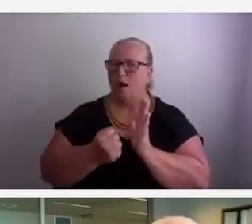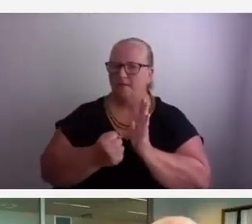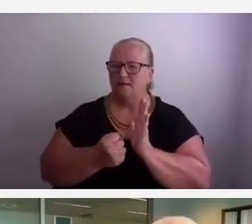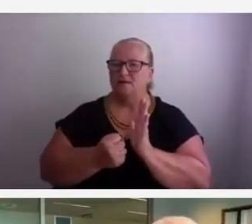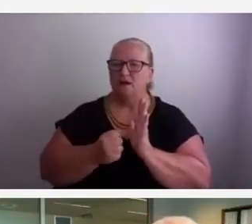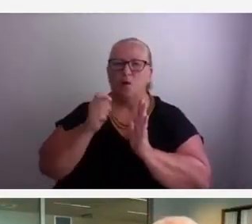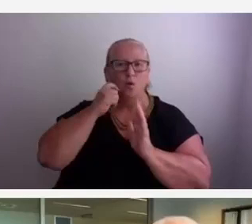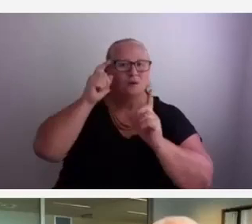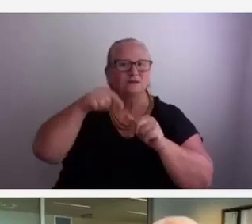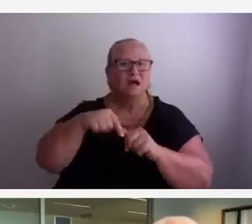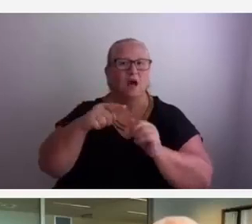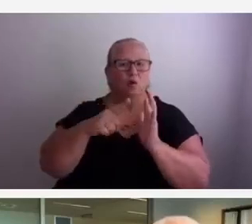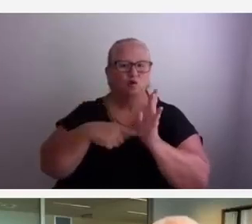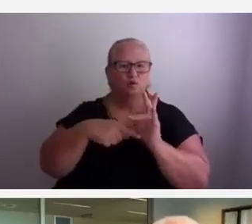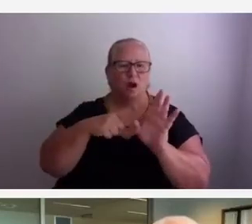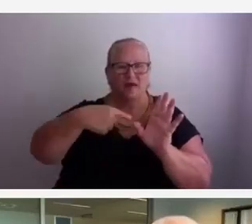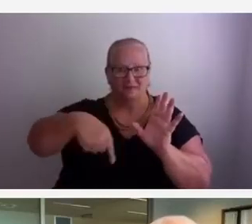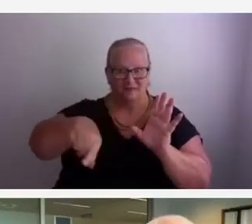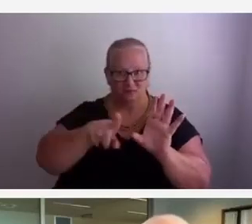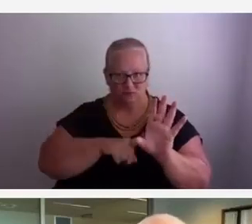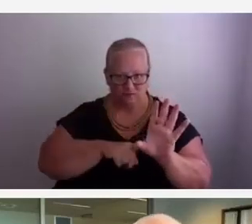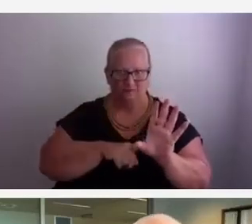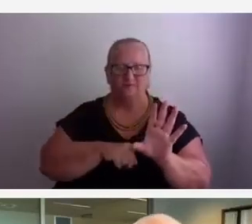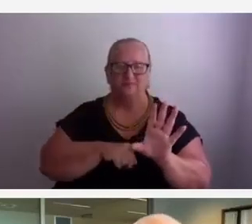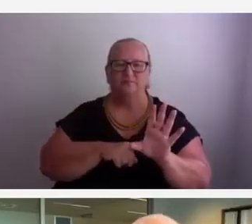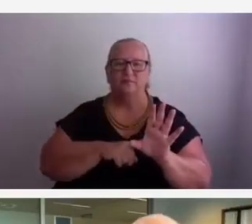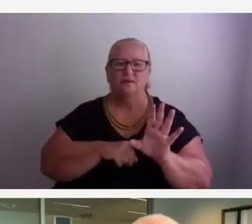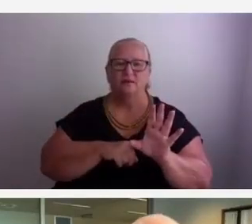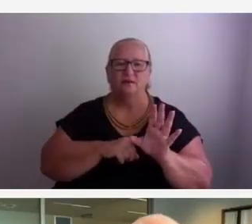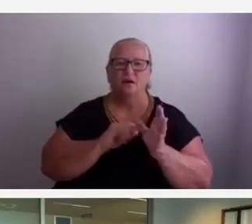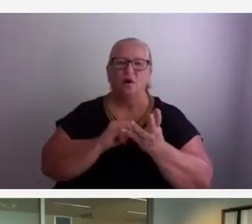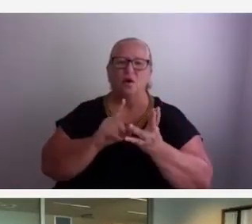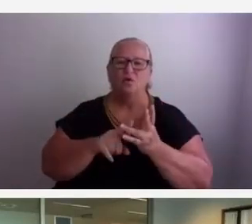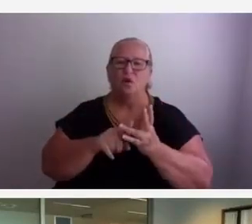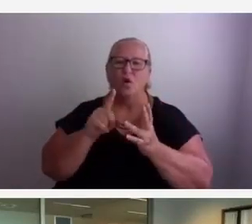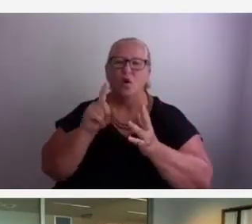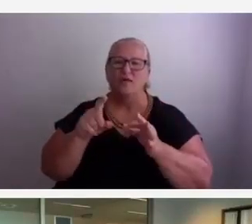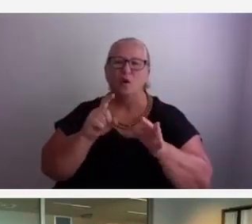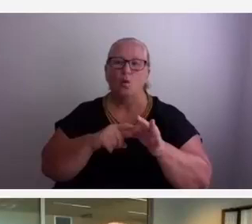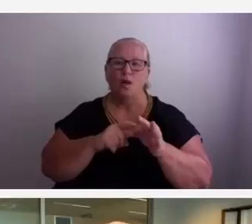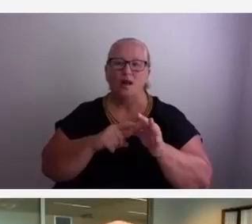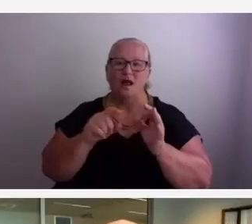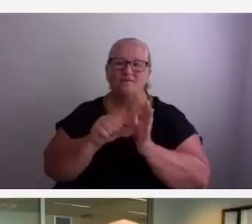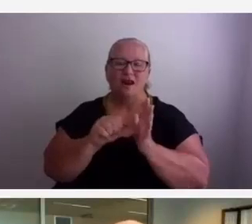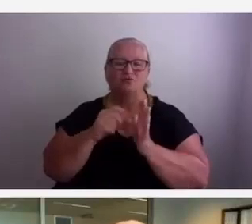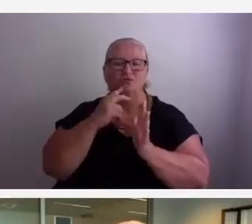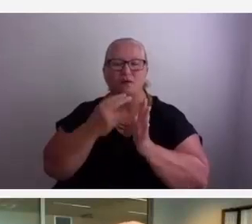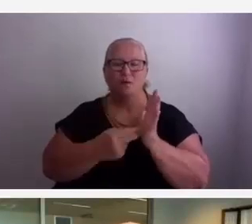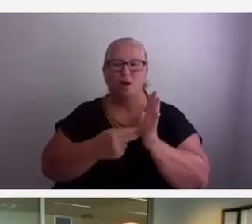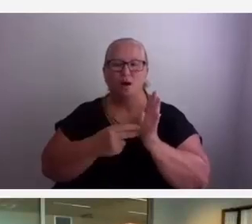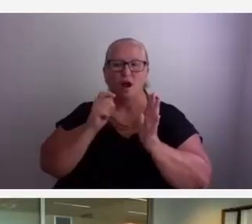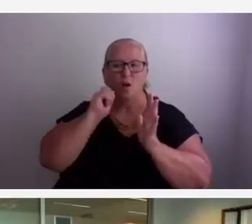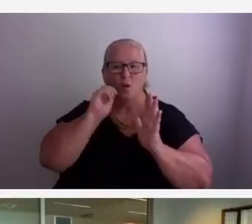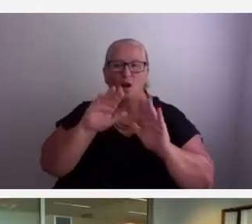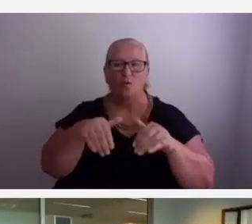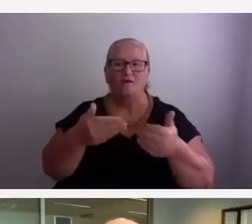from July this year. So for overall, the quarterly financial report will provide